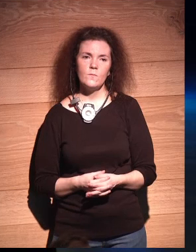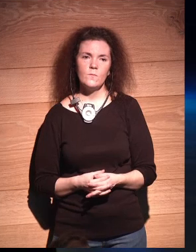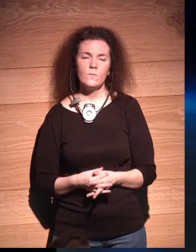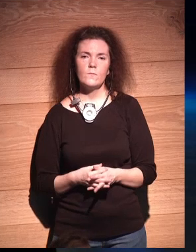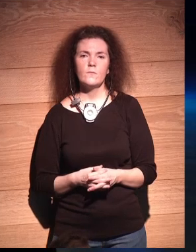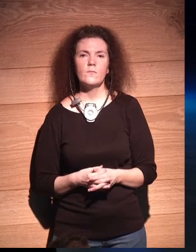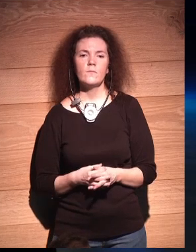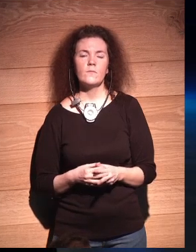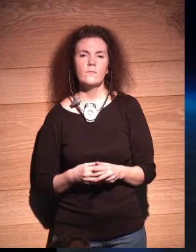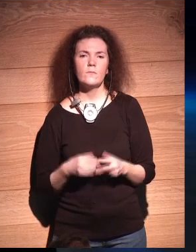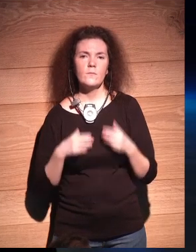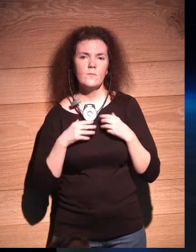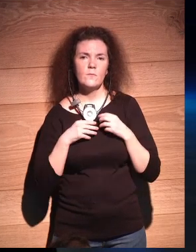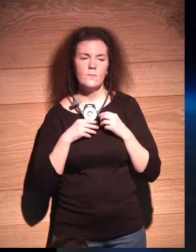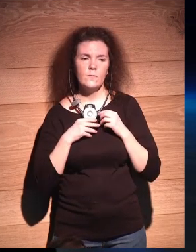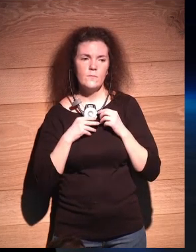to keep it to 3, maybe.